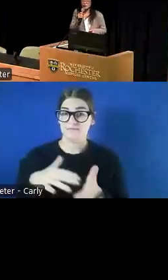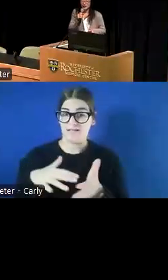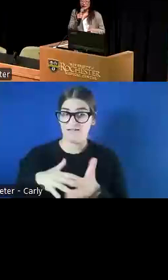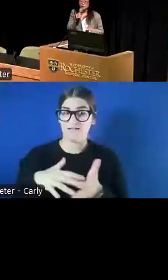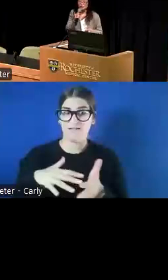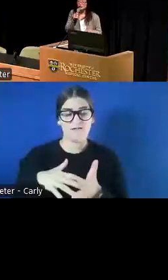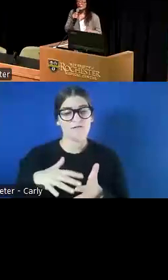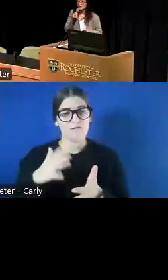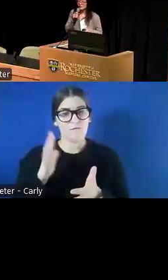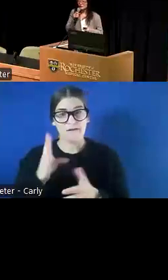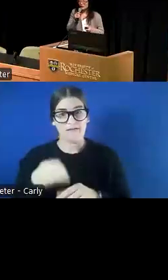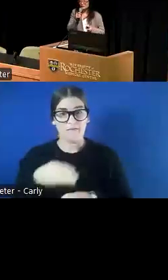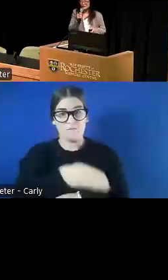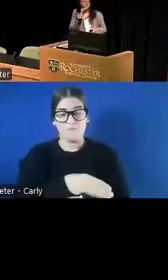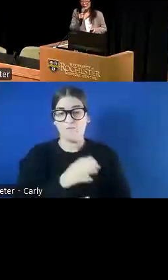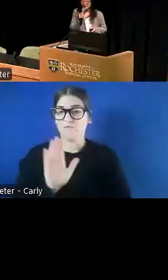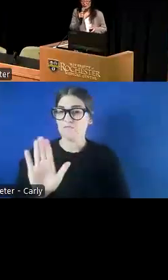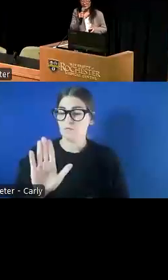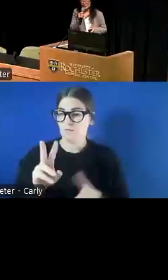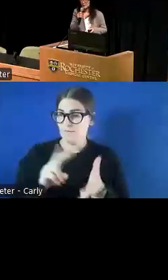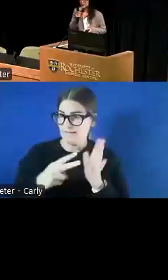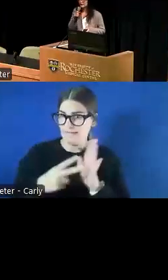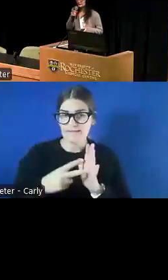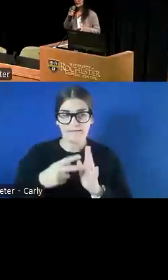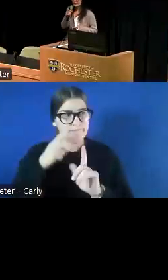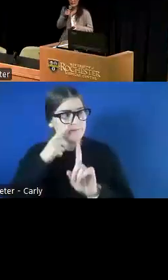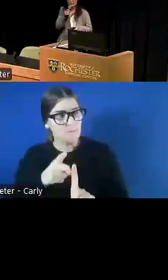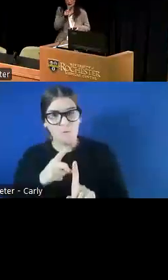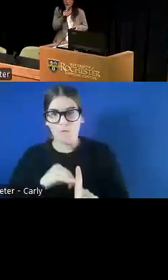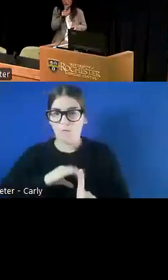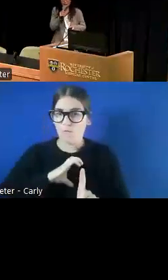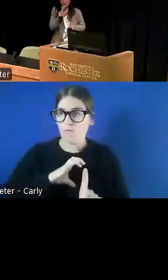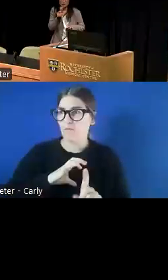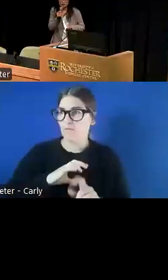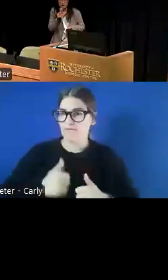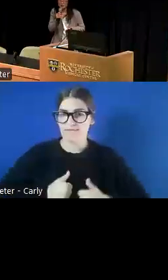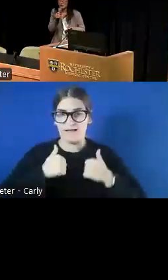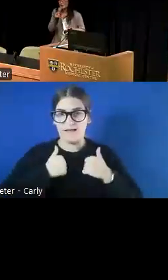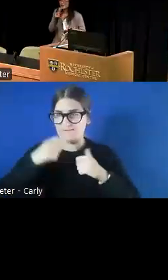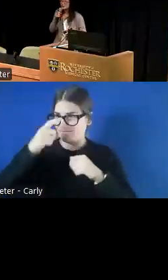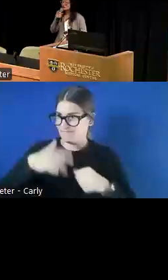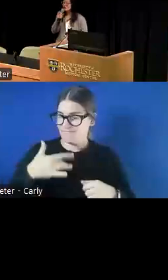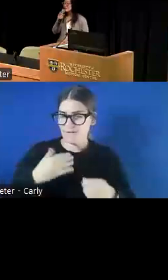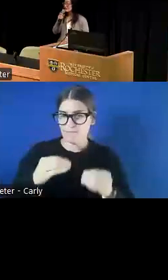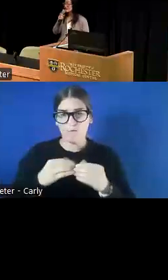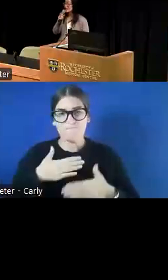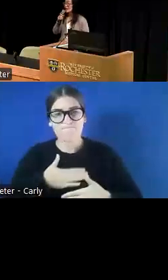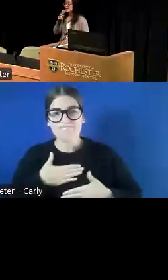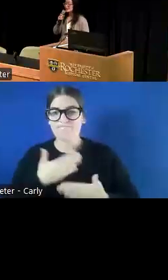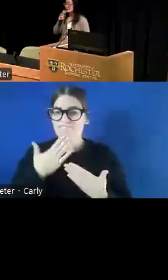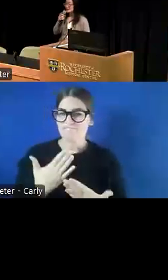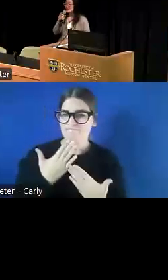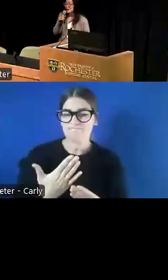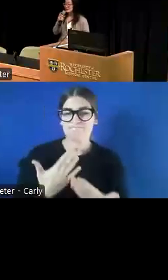to improve your meaning and purpose in life, a sense of optimism, gratitude, and generosity.